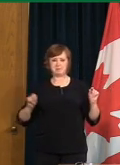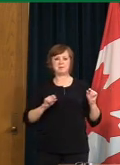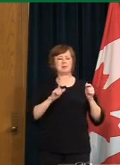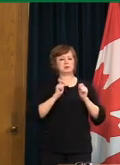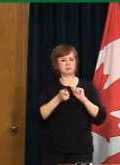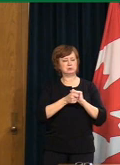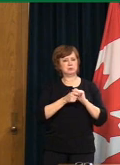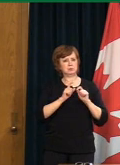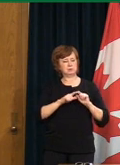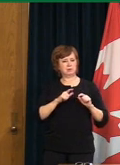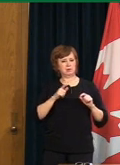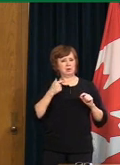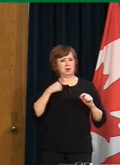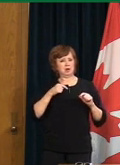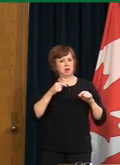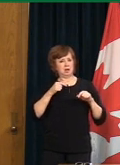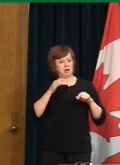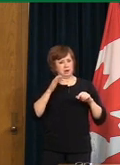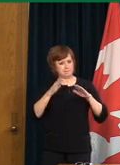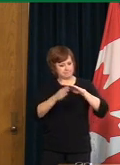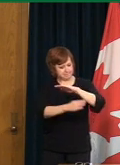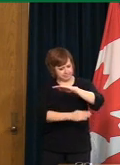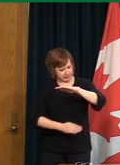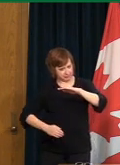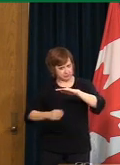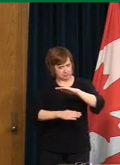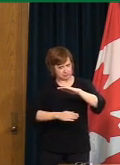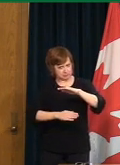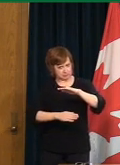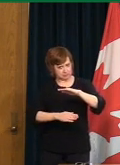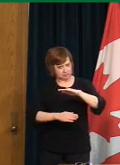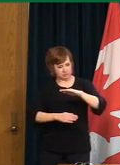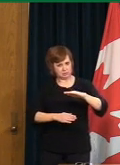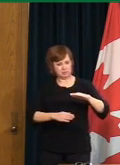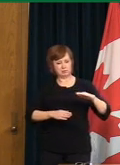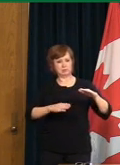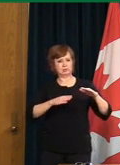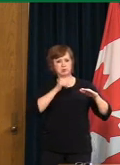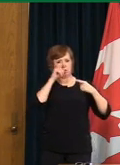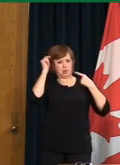if not, why are we having so many rule changes in such a short period of time?